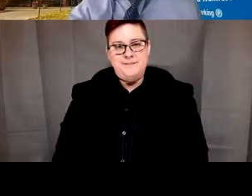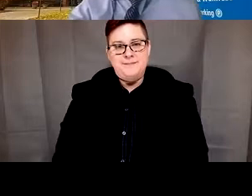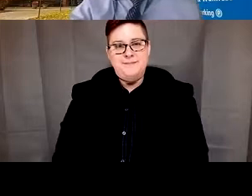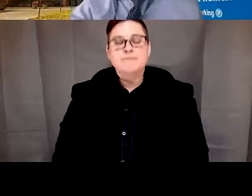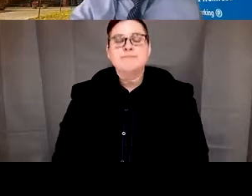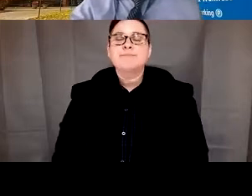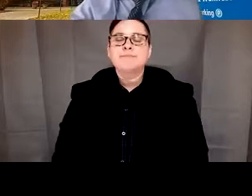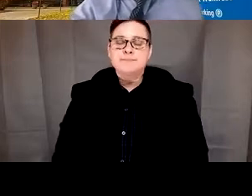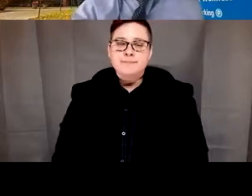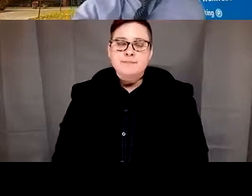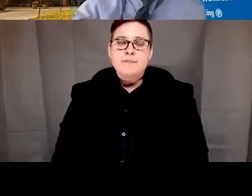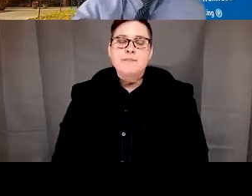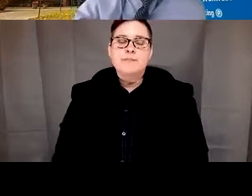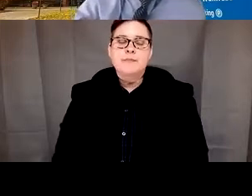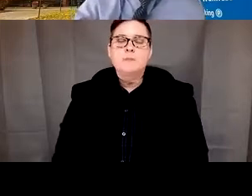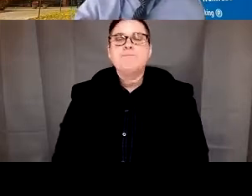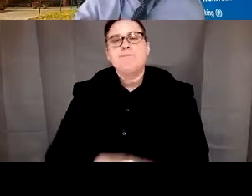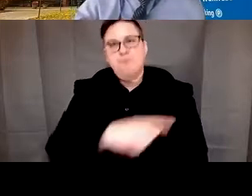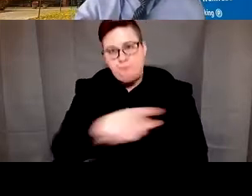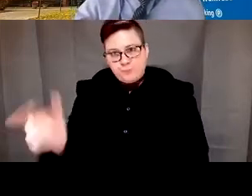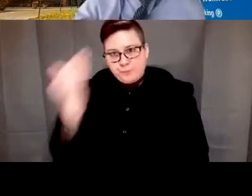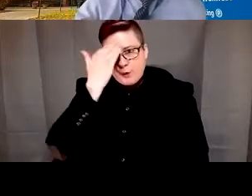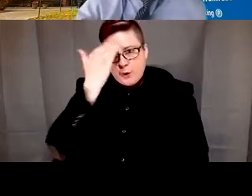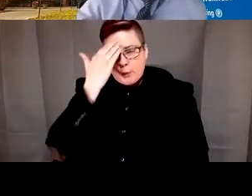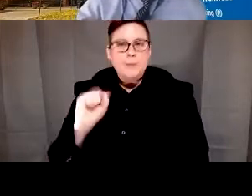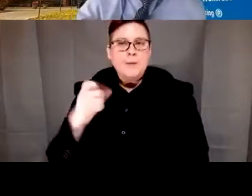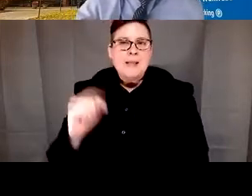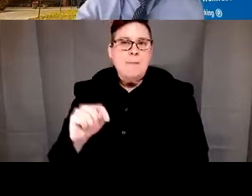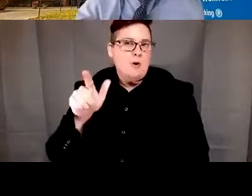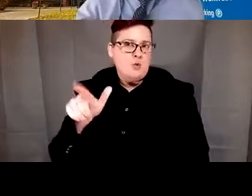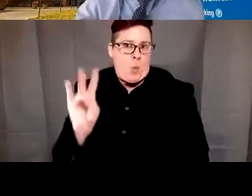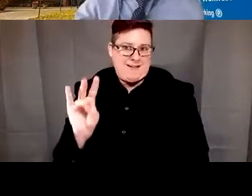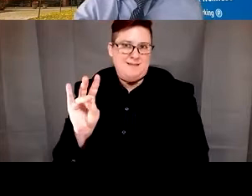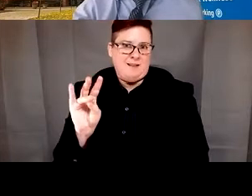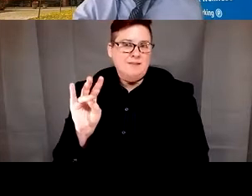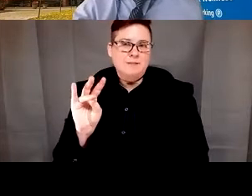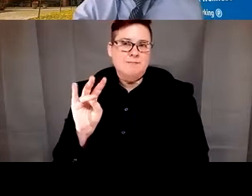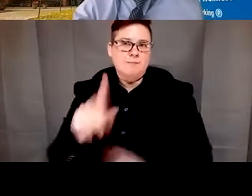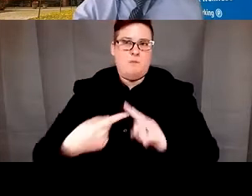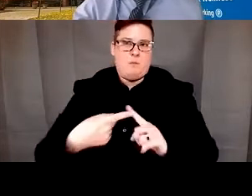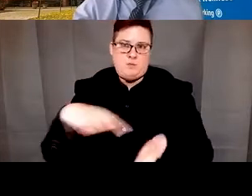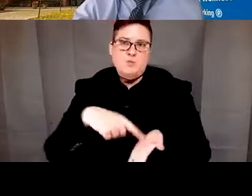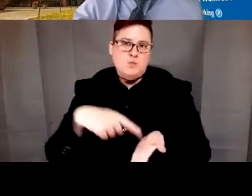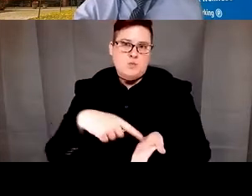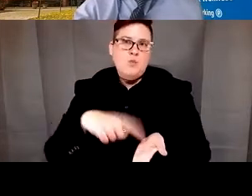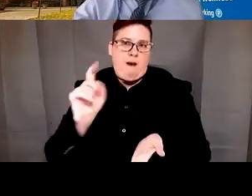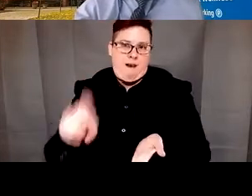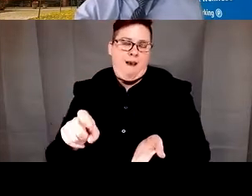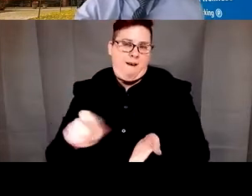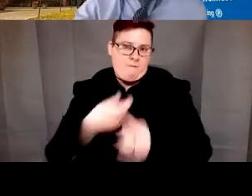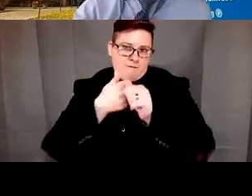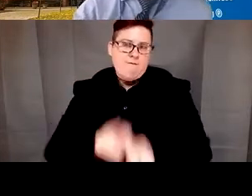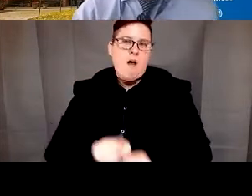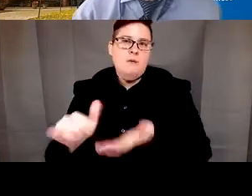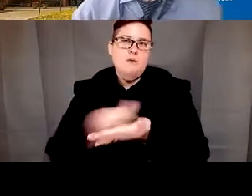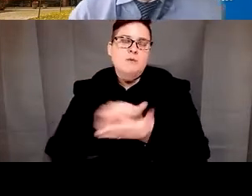And as you know, September 27th was the deadline to comply to the